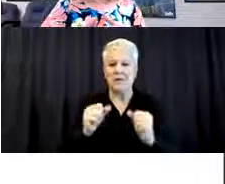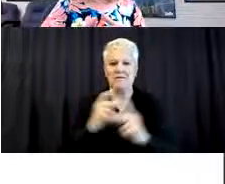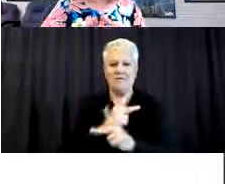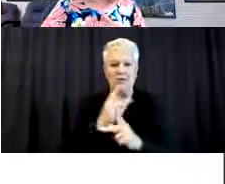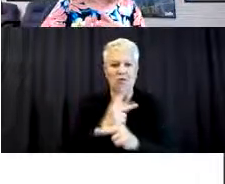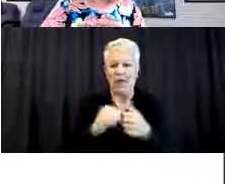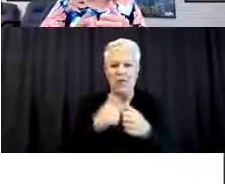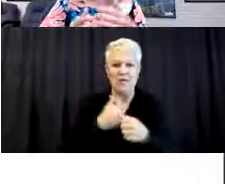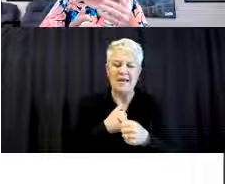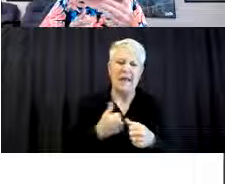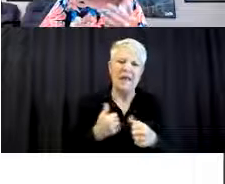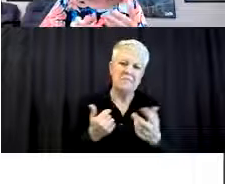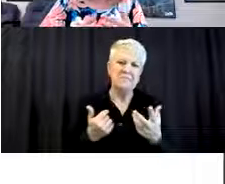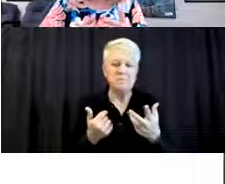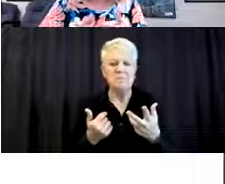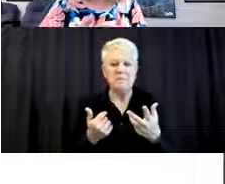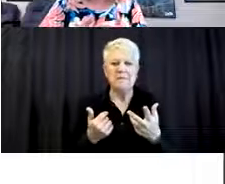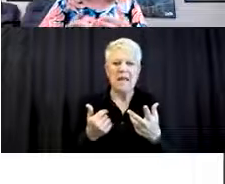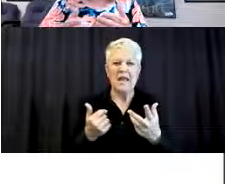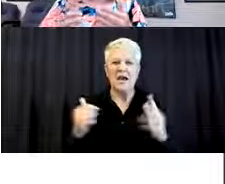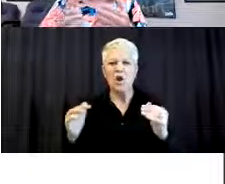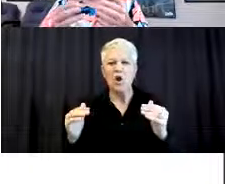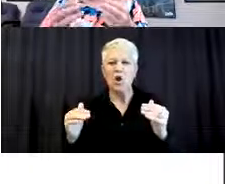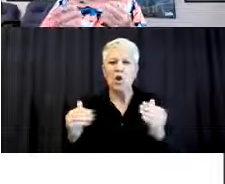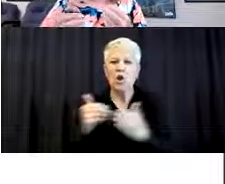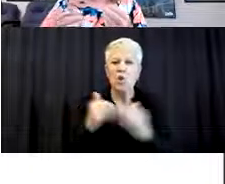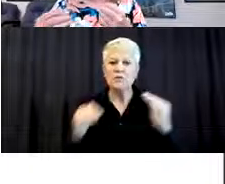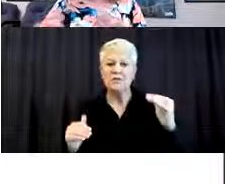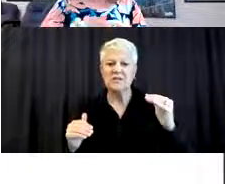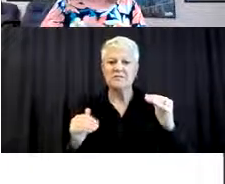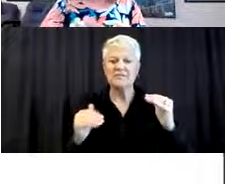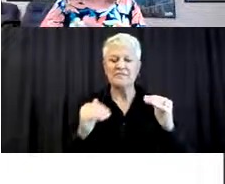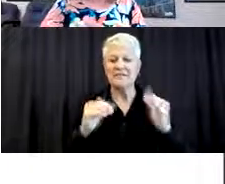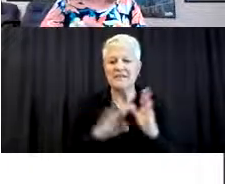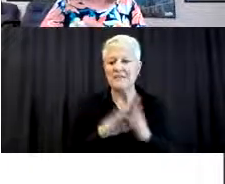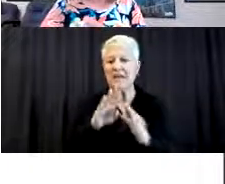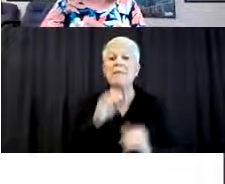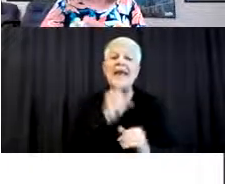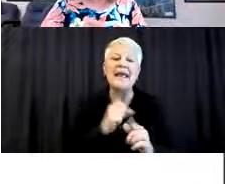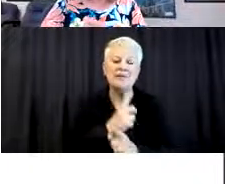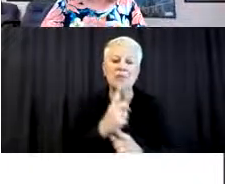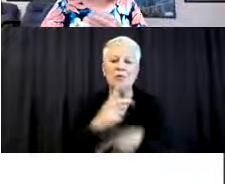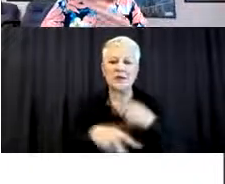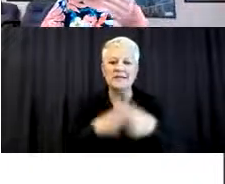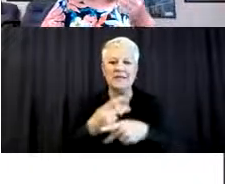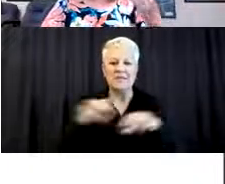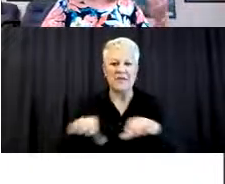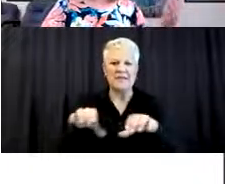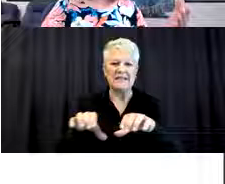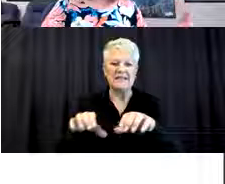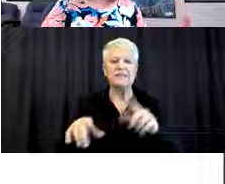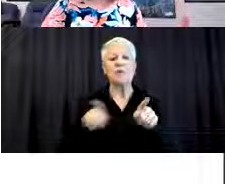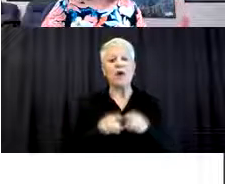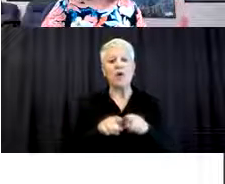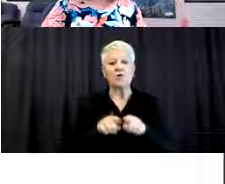we can fairly closely develop age-appropriate types of activities, but